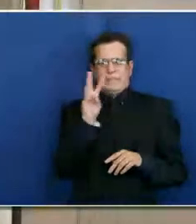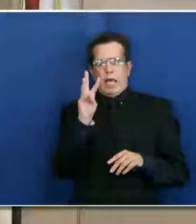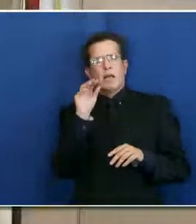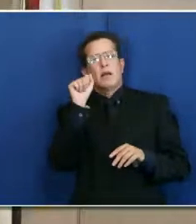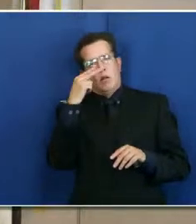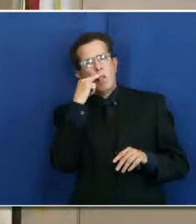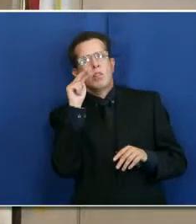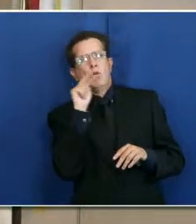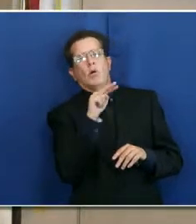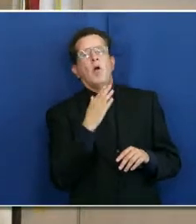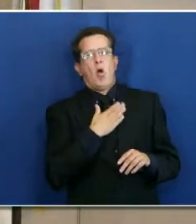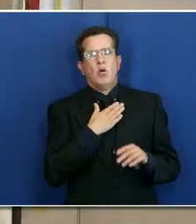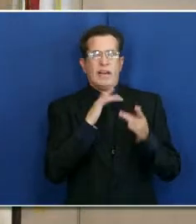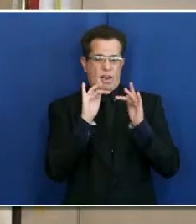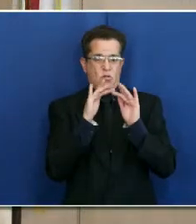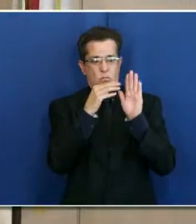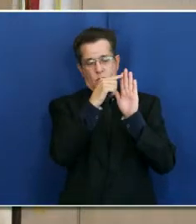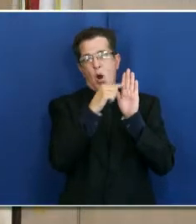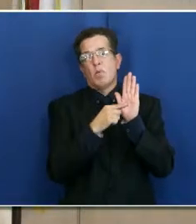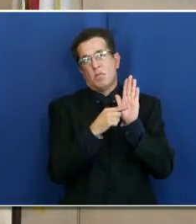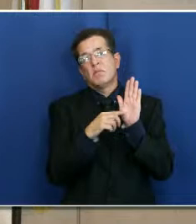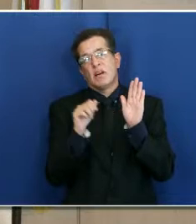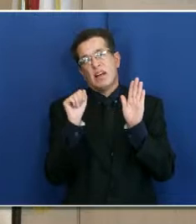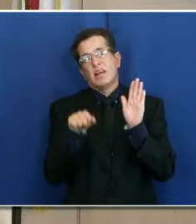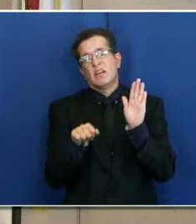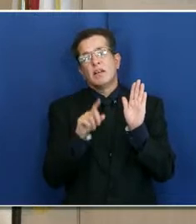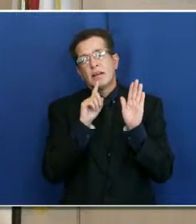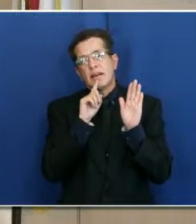you. Thank you, Dr. Wooten.